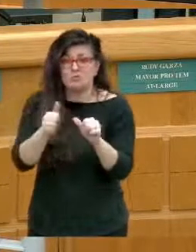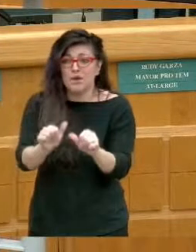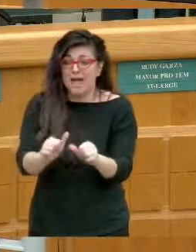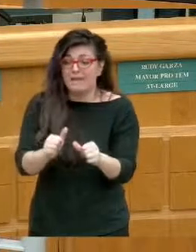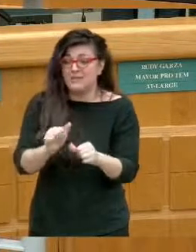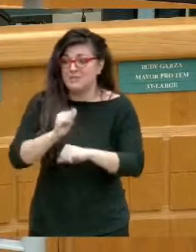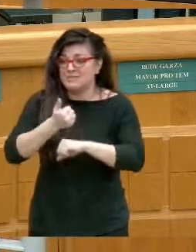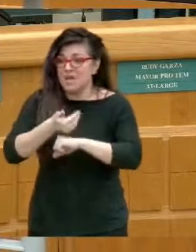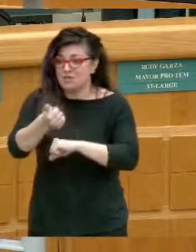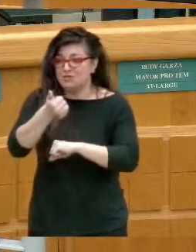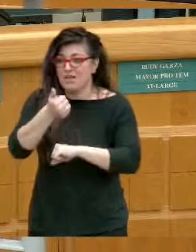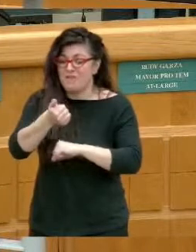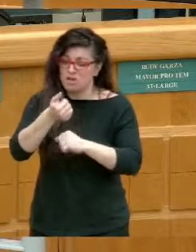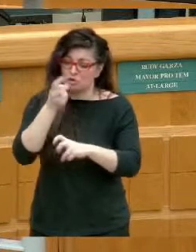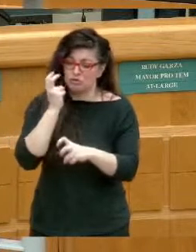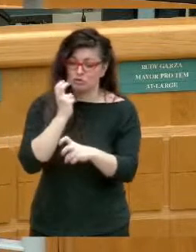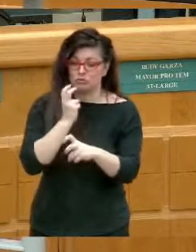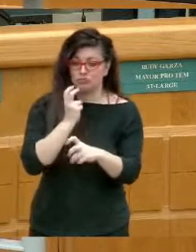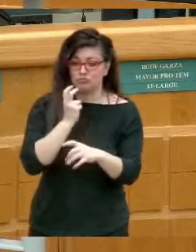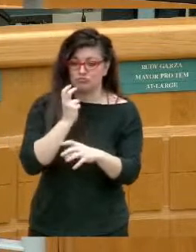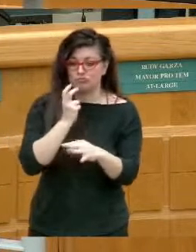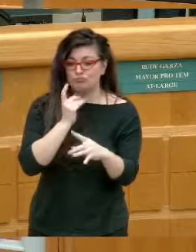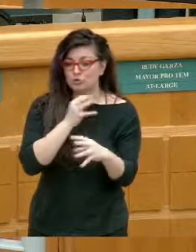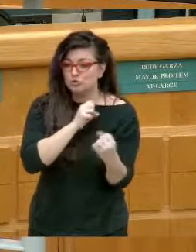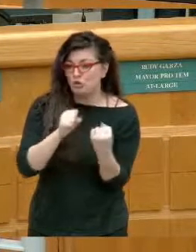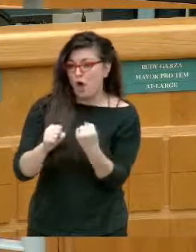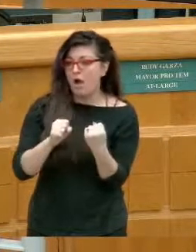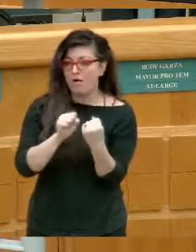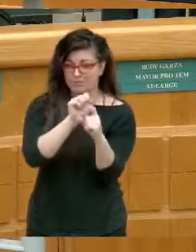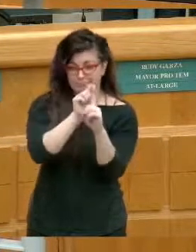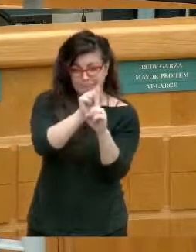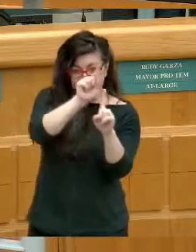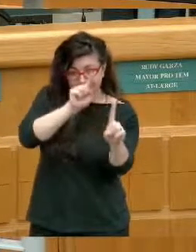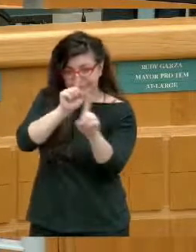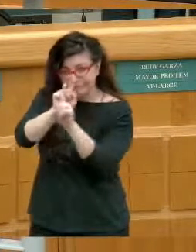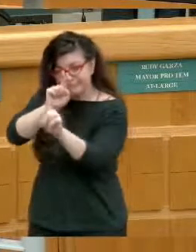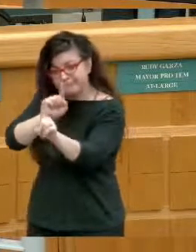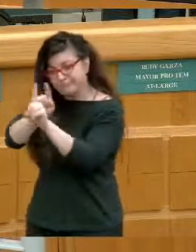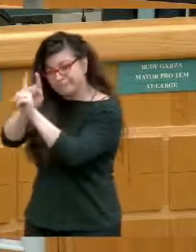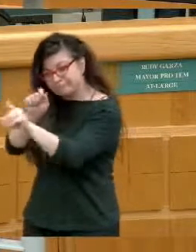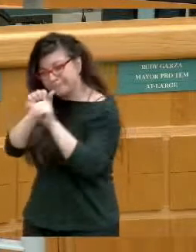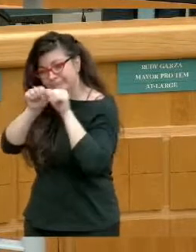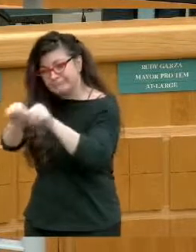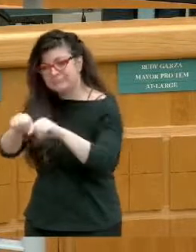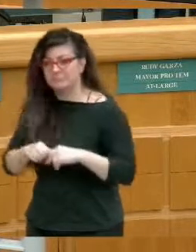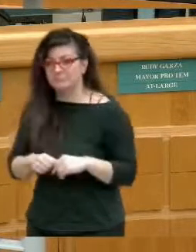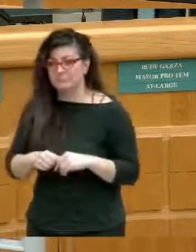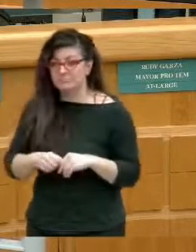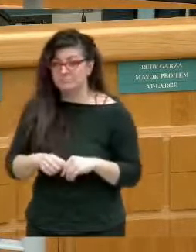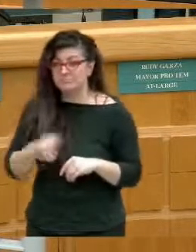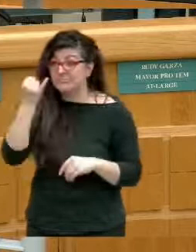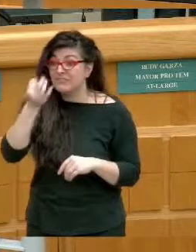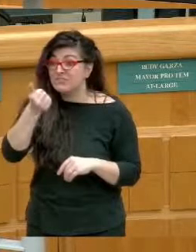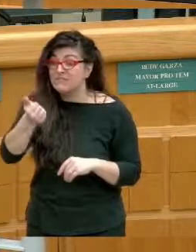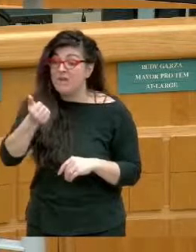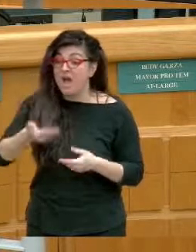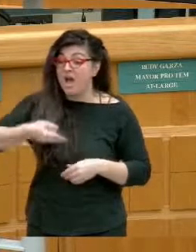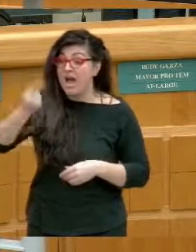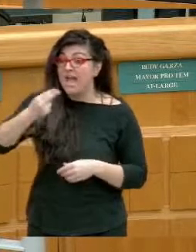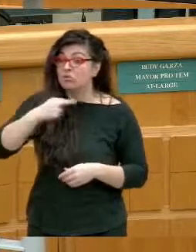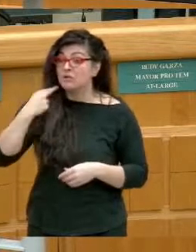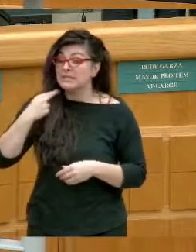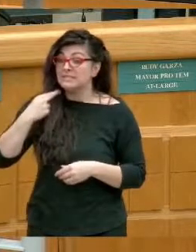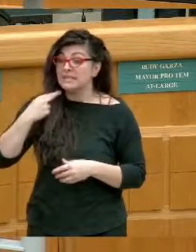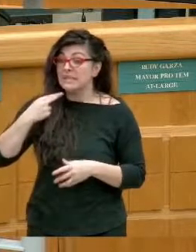policy in place and get the highest quality mask you can if you're in a very high-risk scenario. The